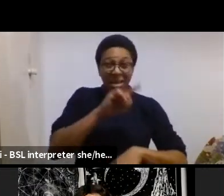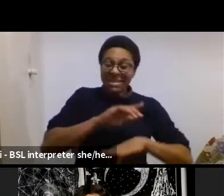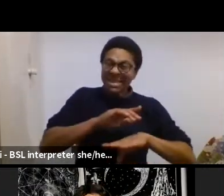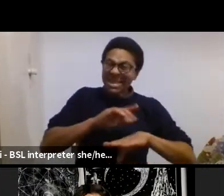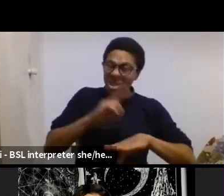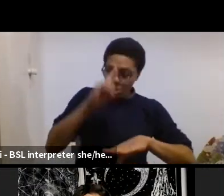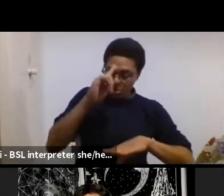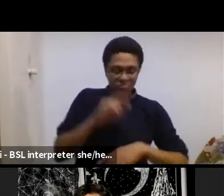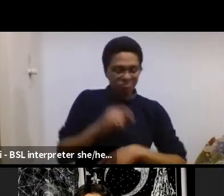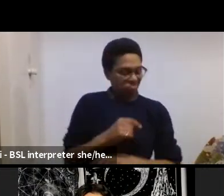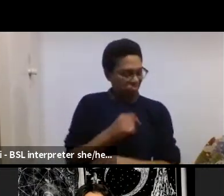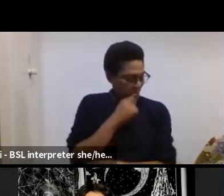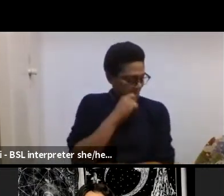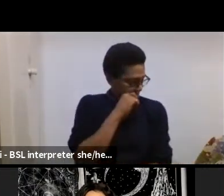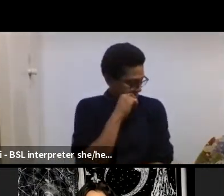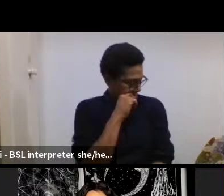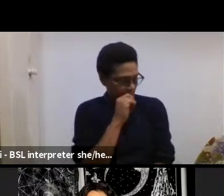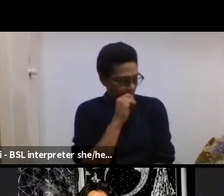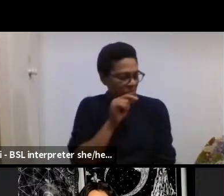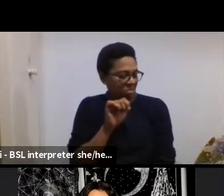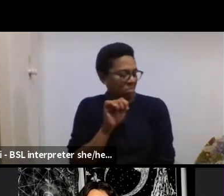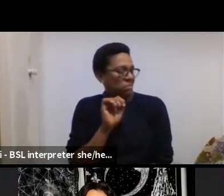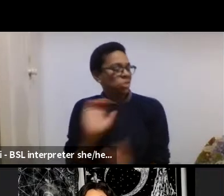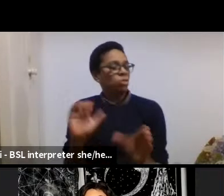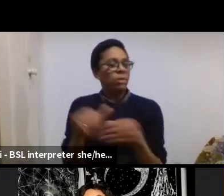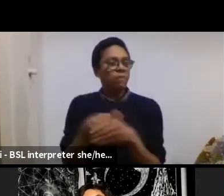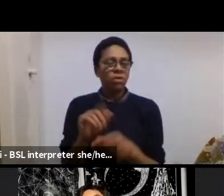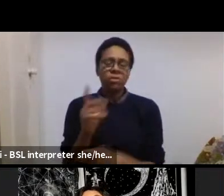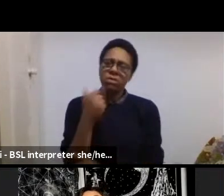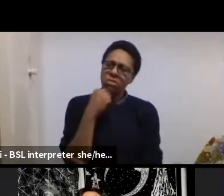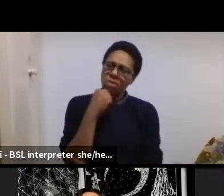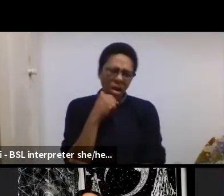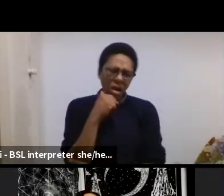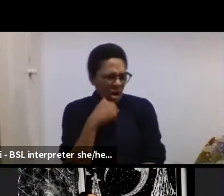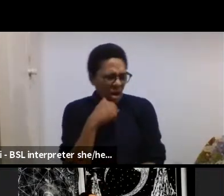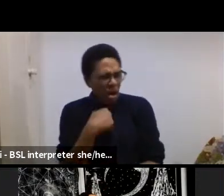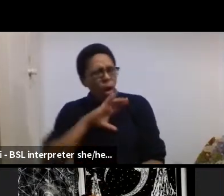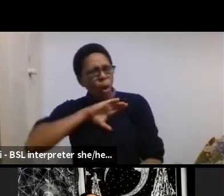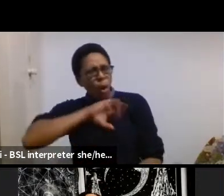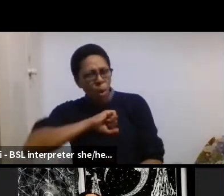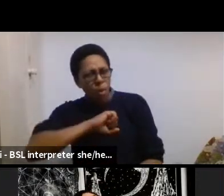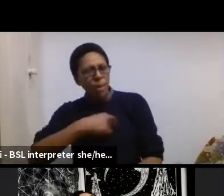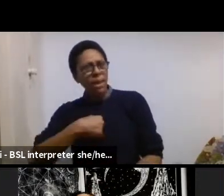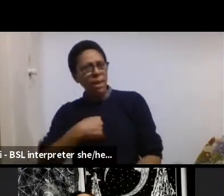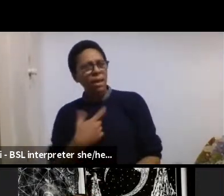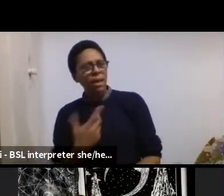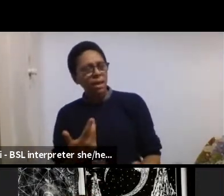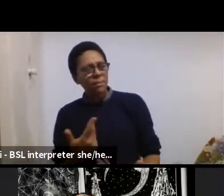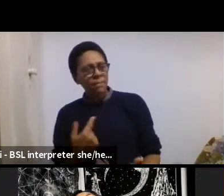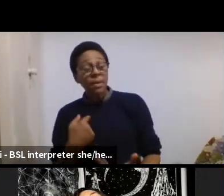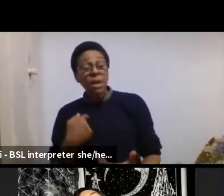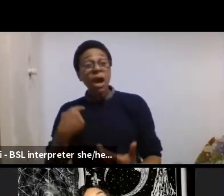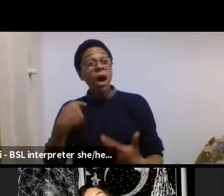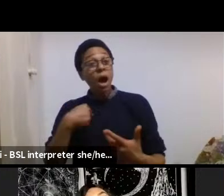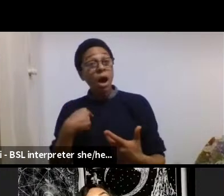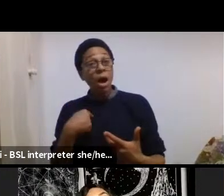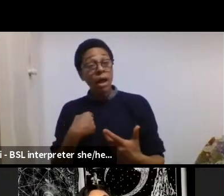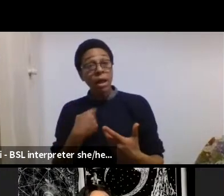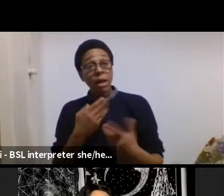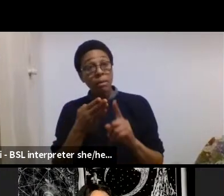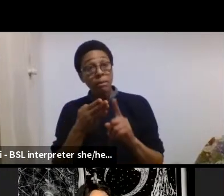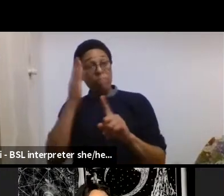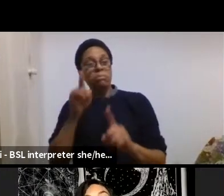of driving point for me. Like I identified with the queer community before I knew